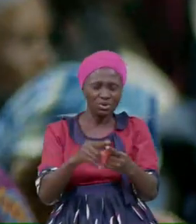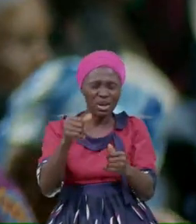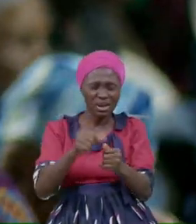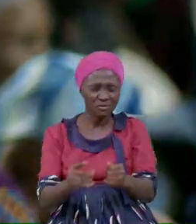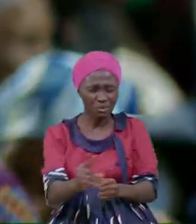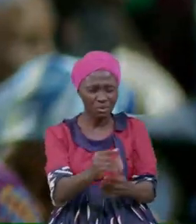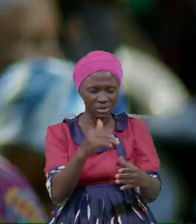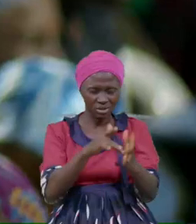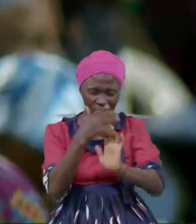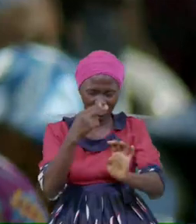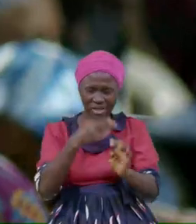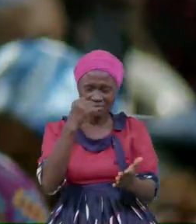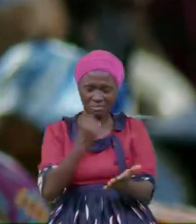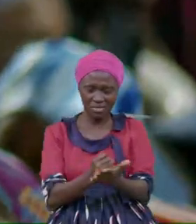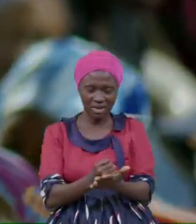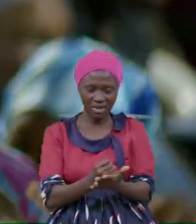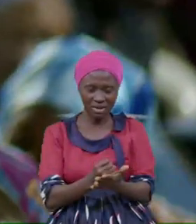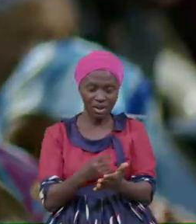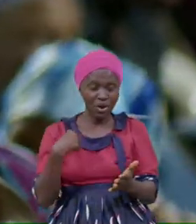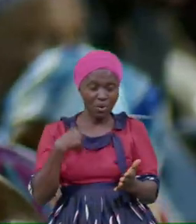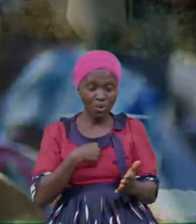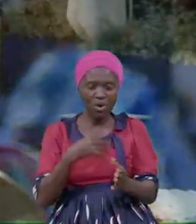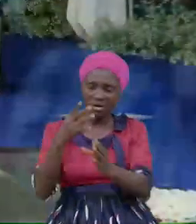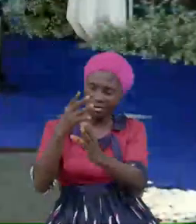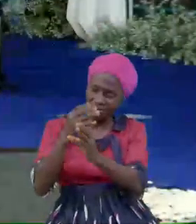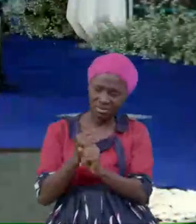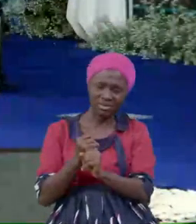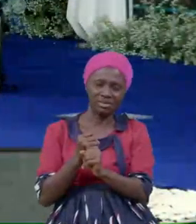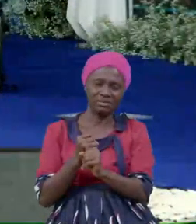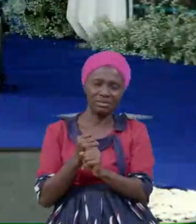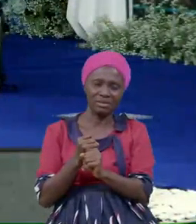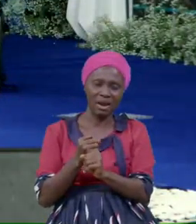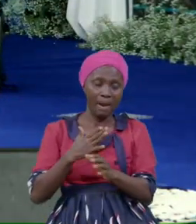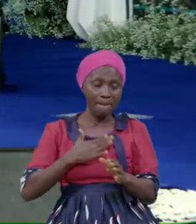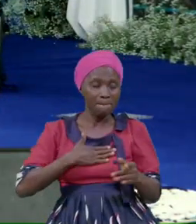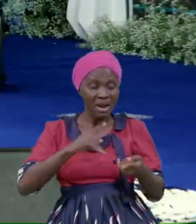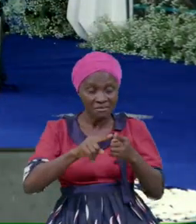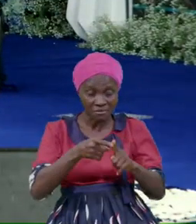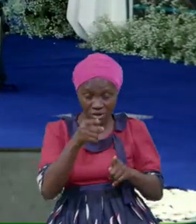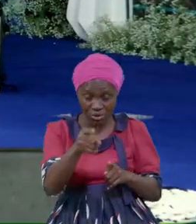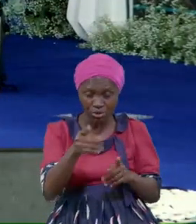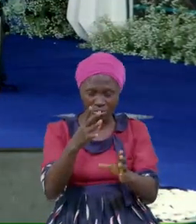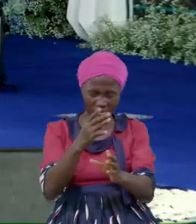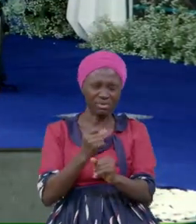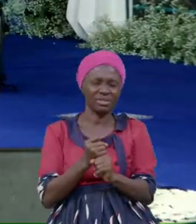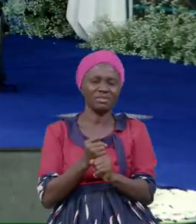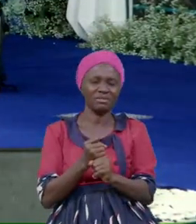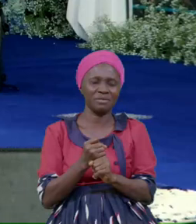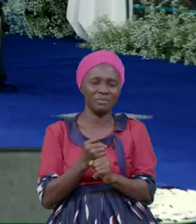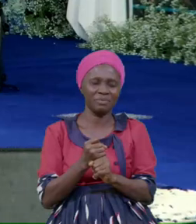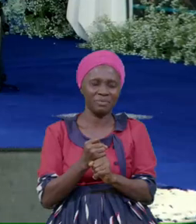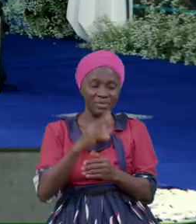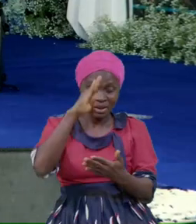We receive. My friend, you receive. Son, you